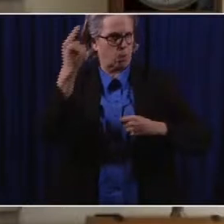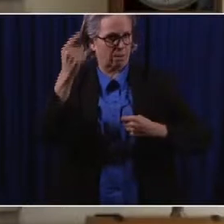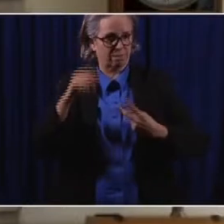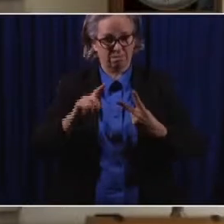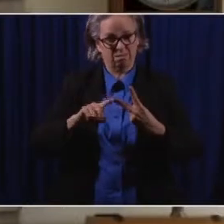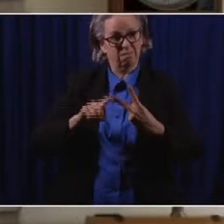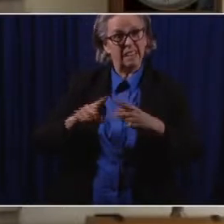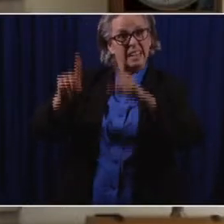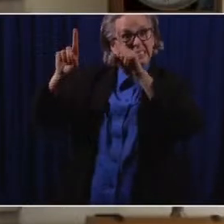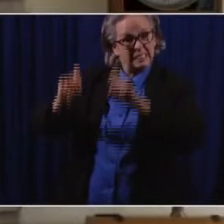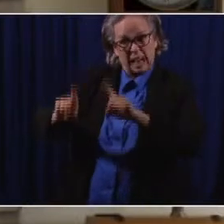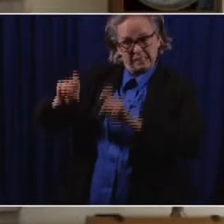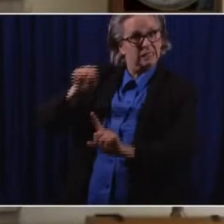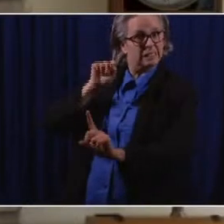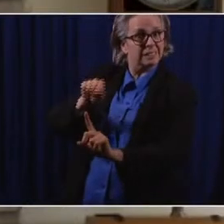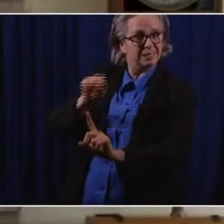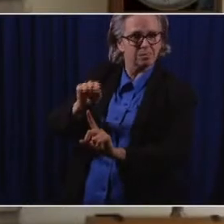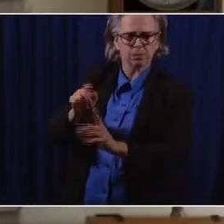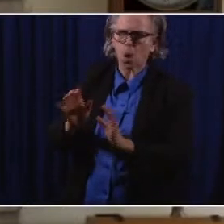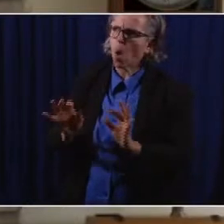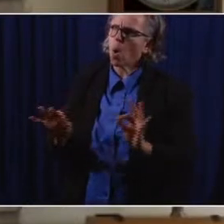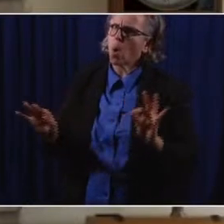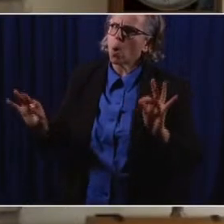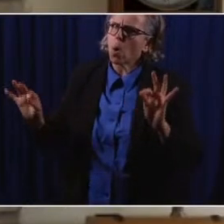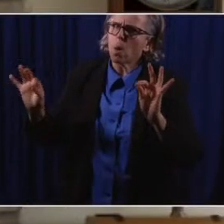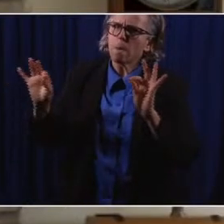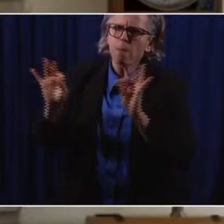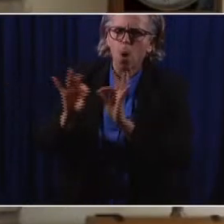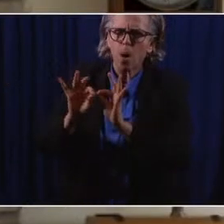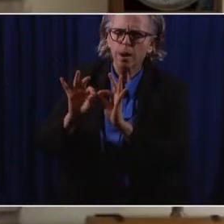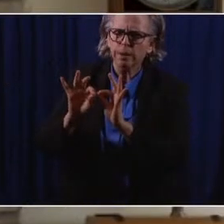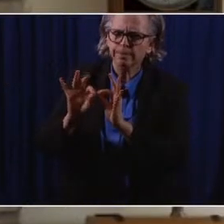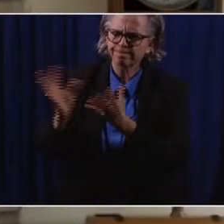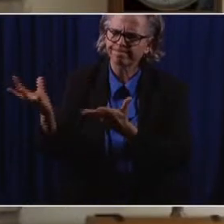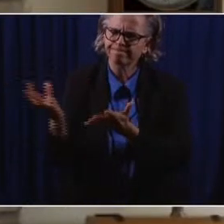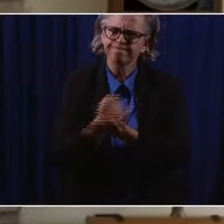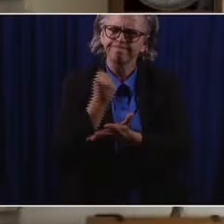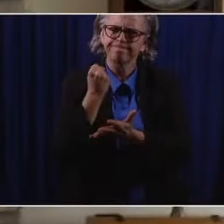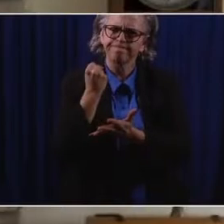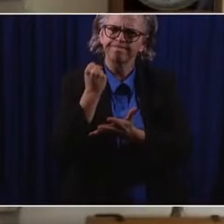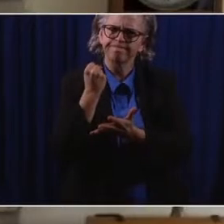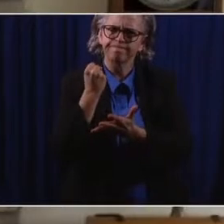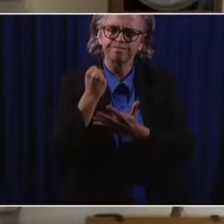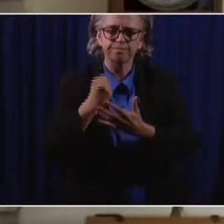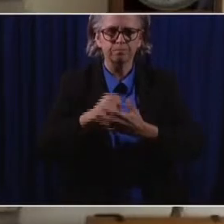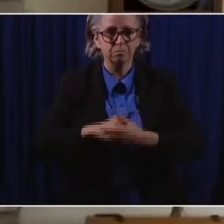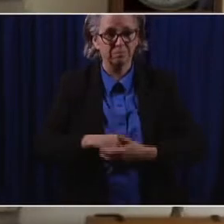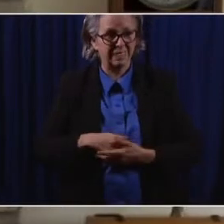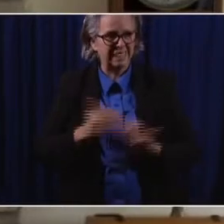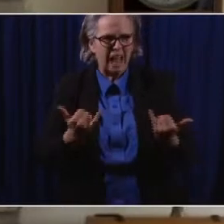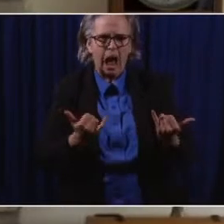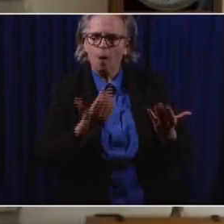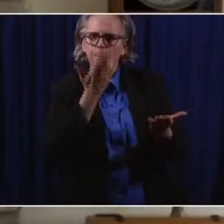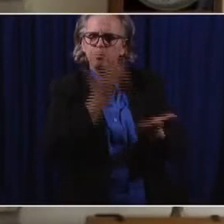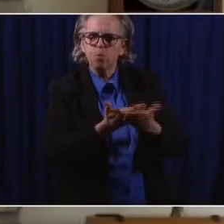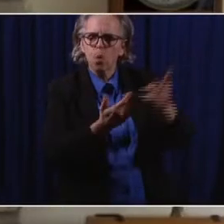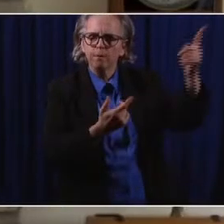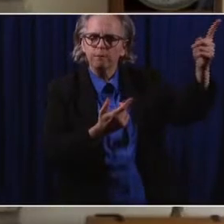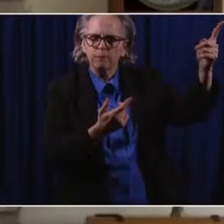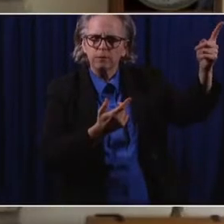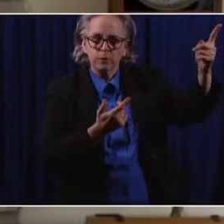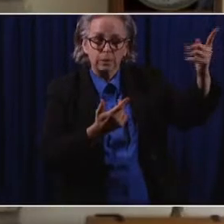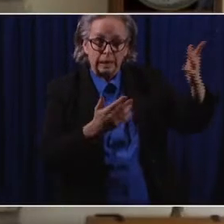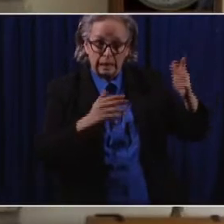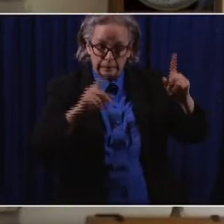is very important, even very frequent testing cannot